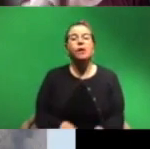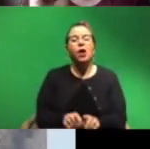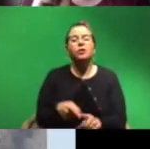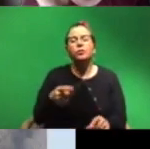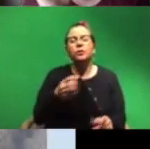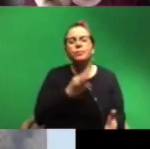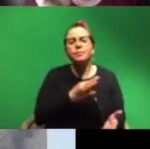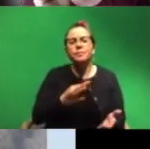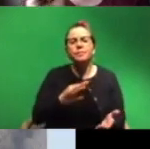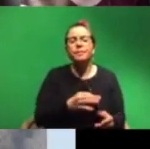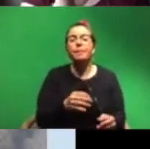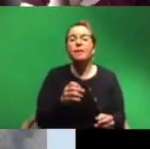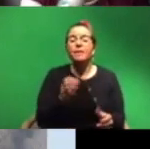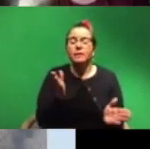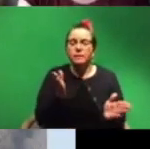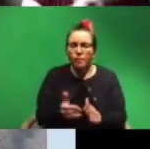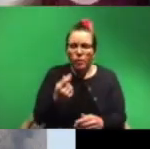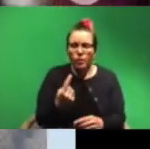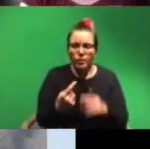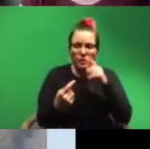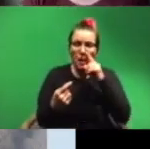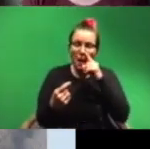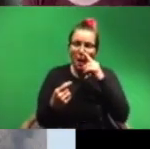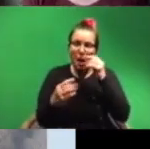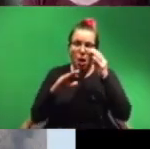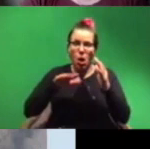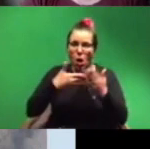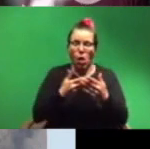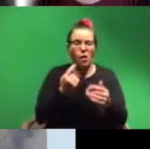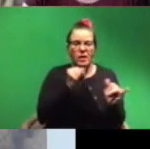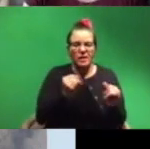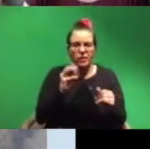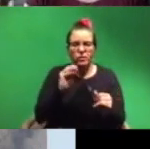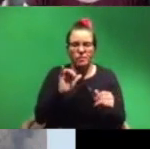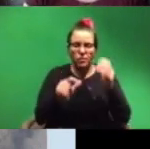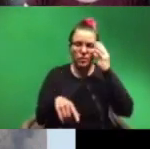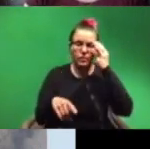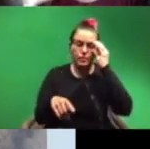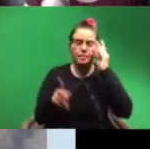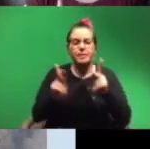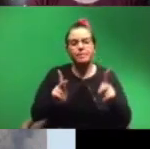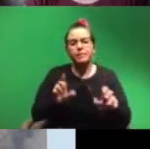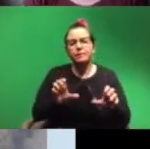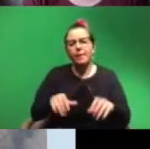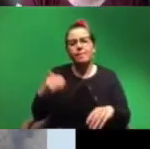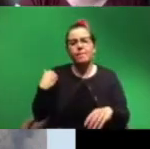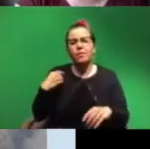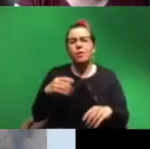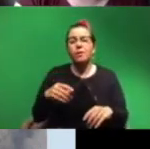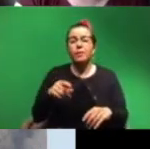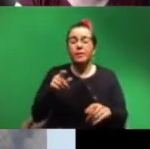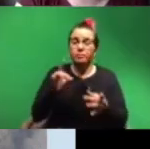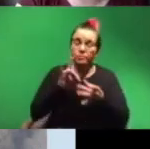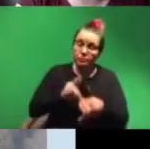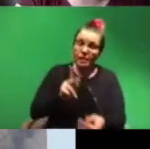did even smaller ones, and I did them all over an individual mineral, which people have done before, but no one's ever done that for kyanite.